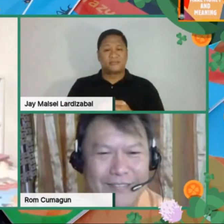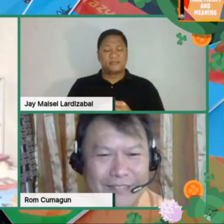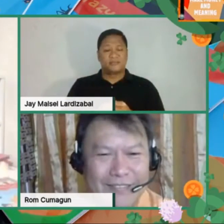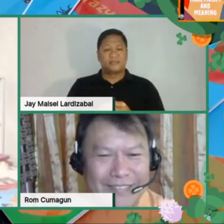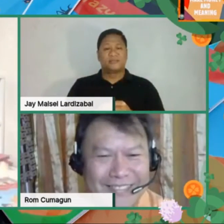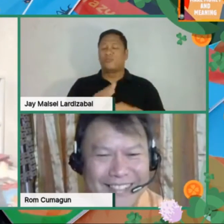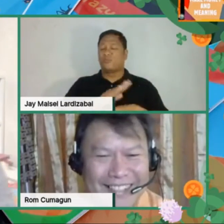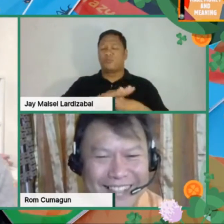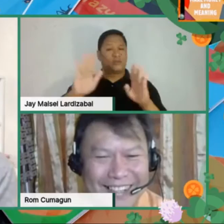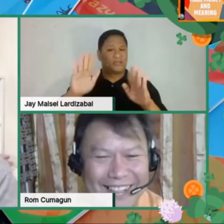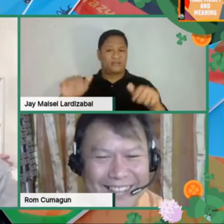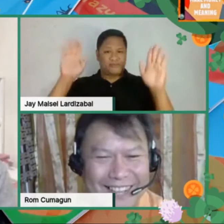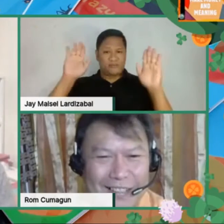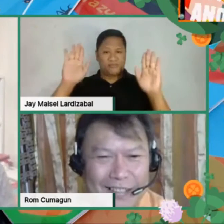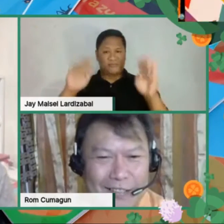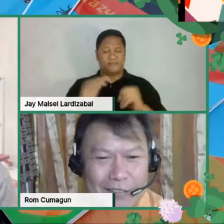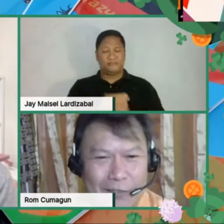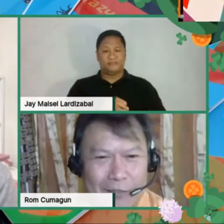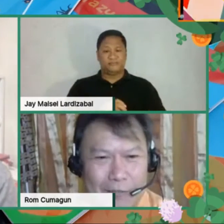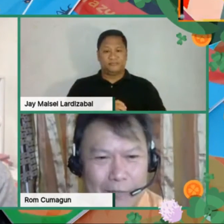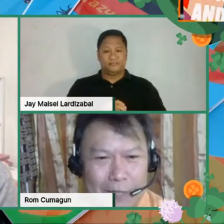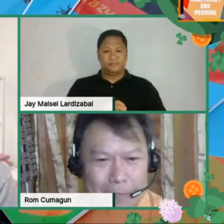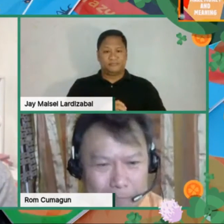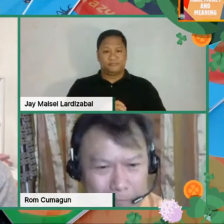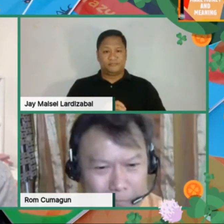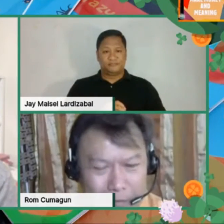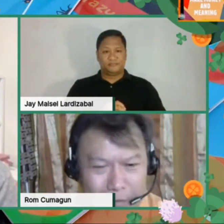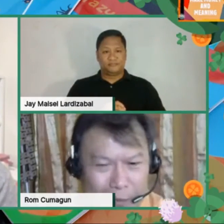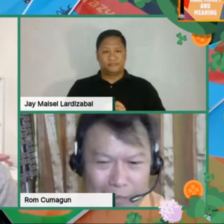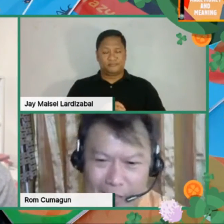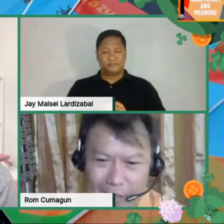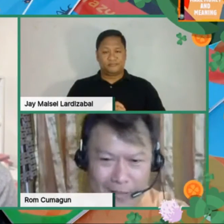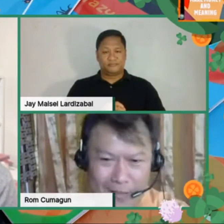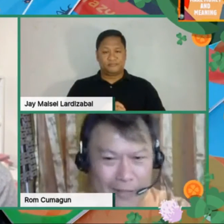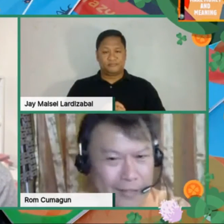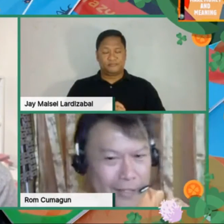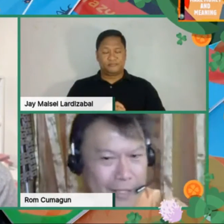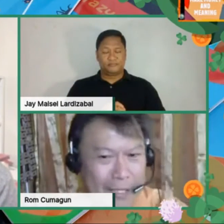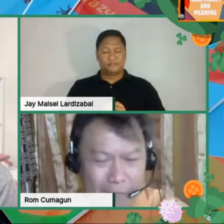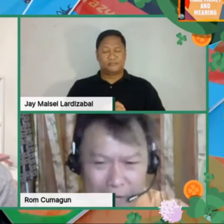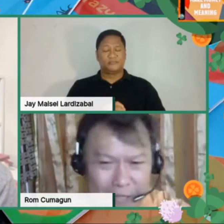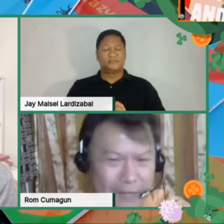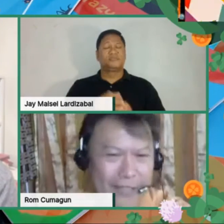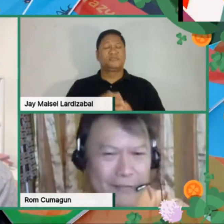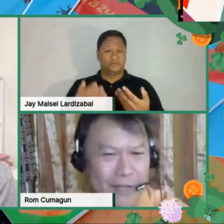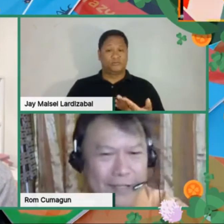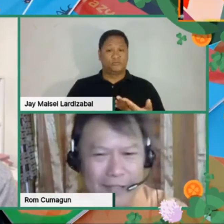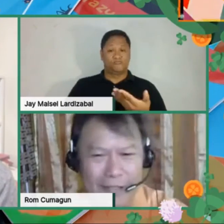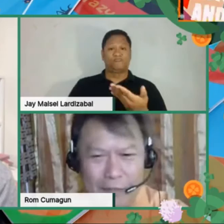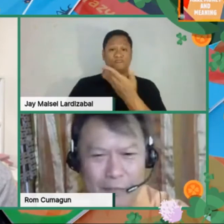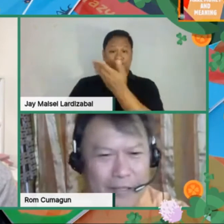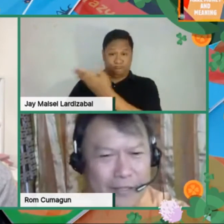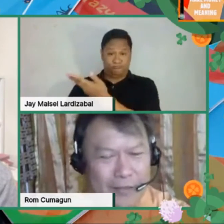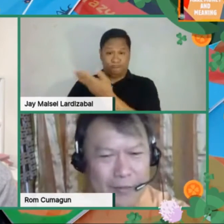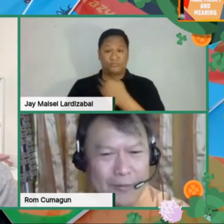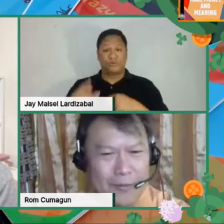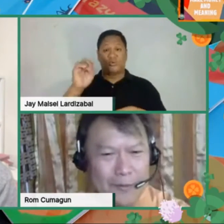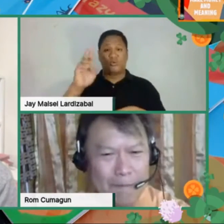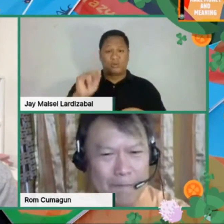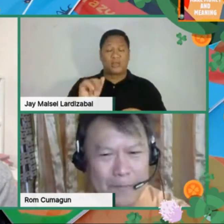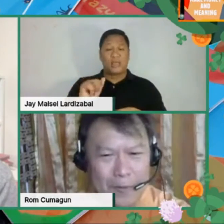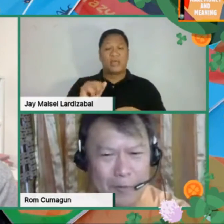up. yeah. So, Cora, invite